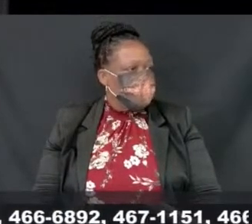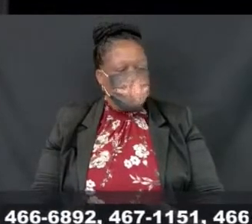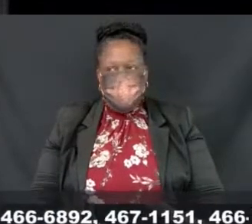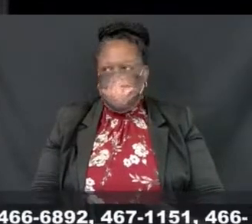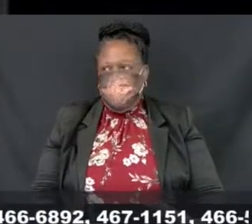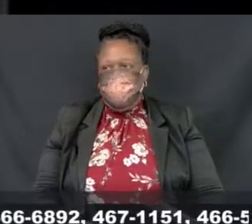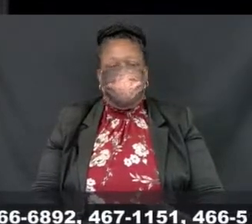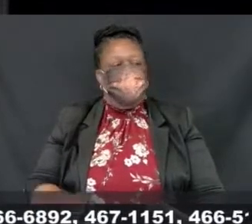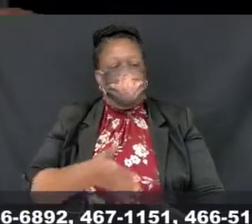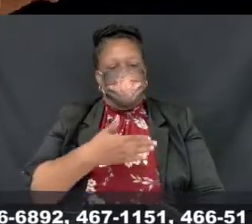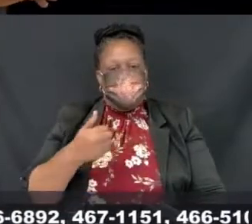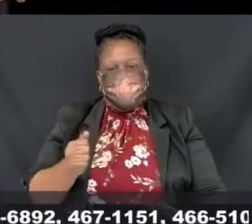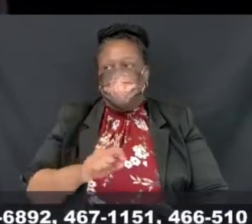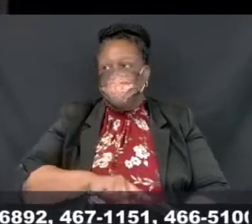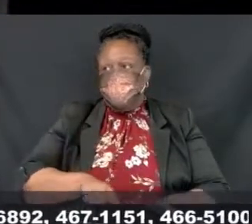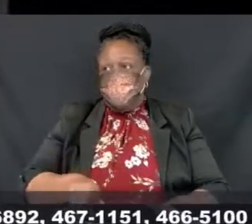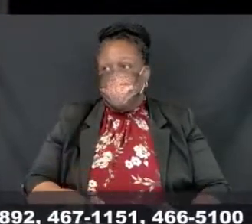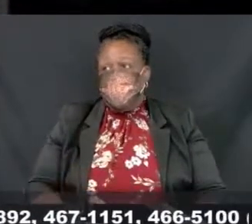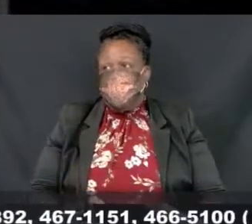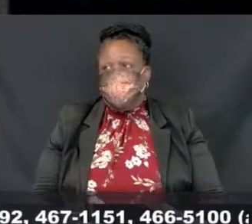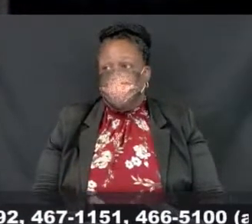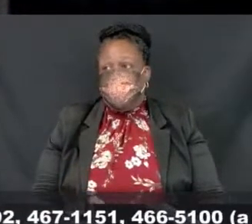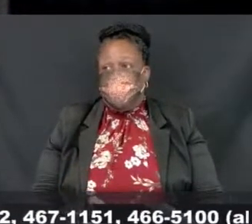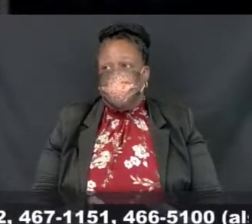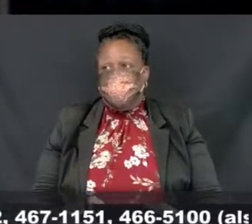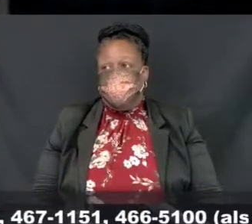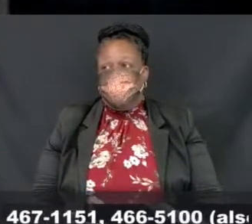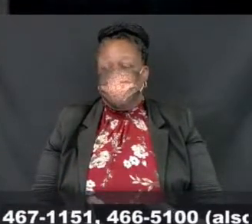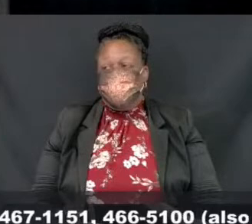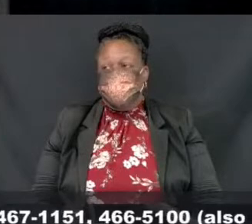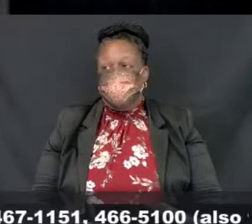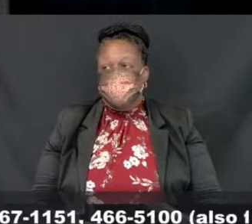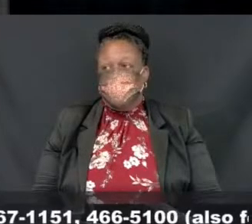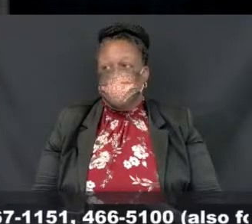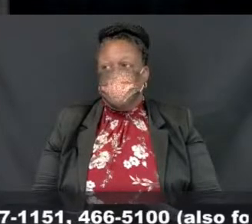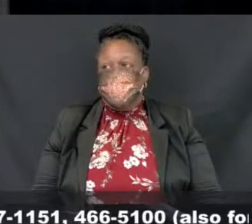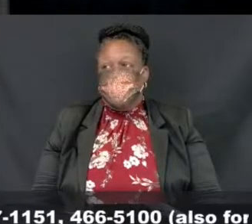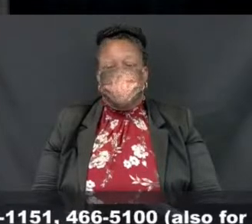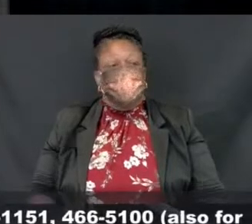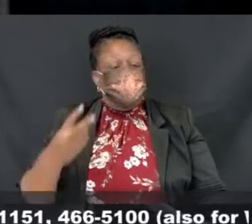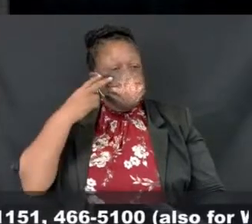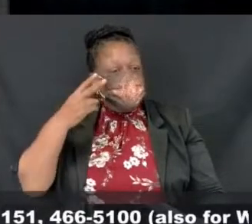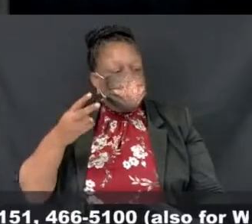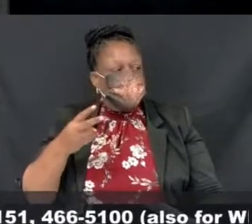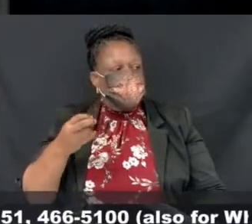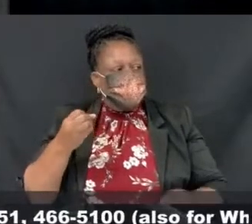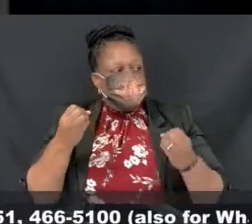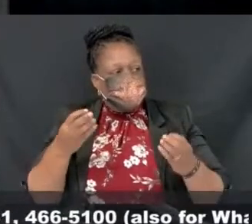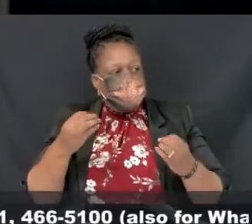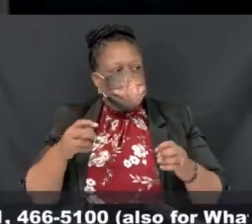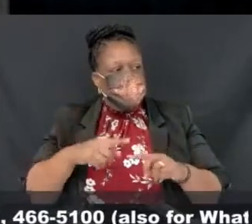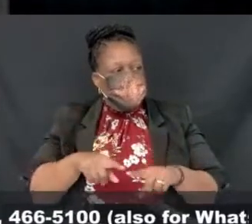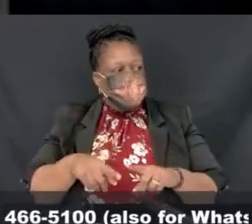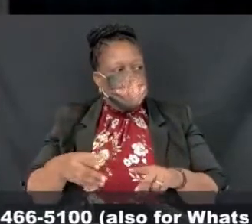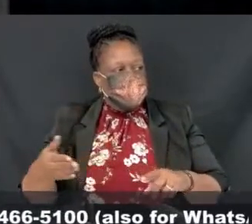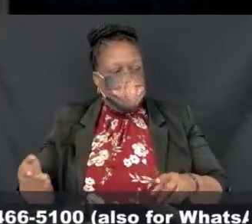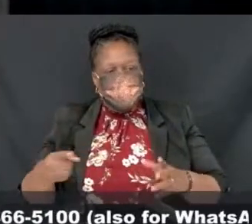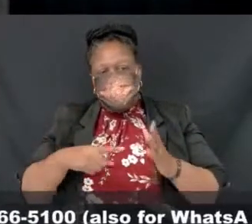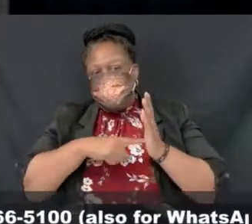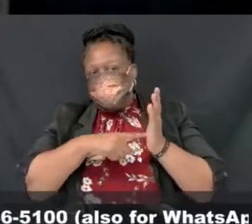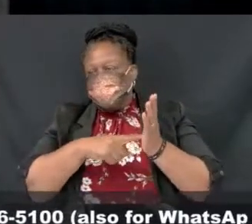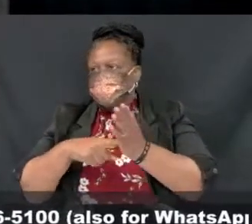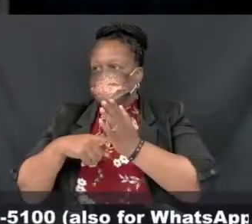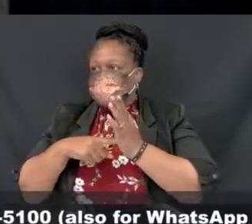who is always here. So you see the lot of ICT and the transformation, the digital transformation that is happening. That is all